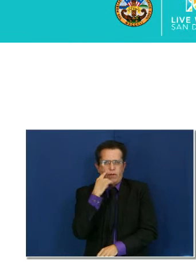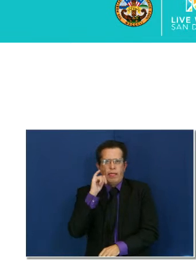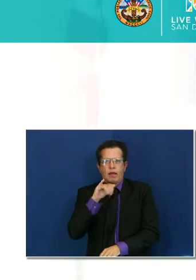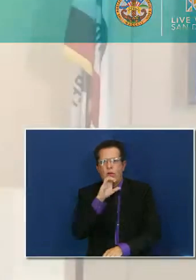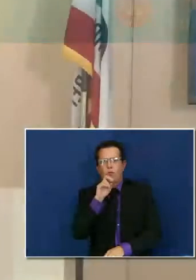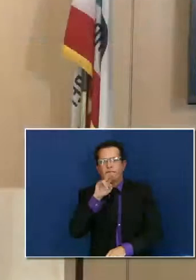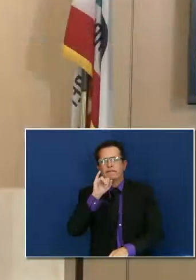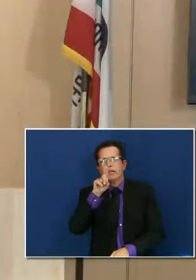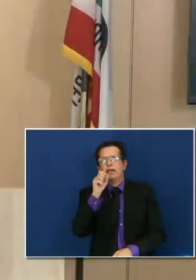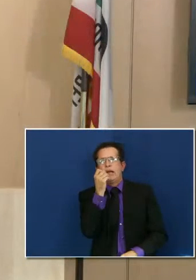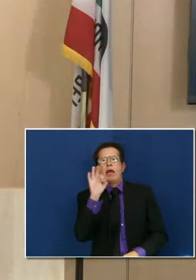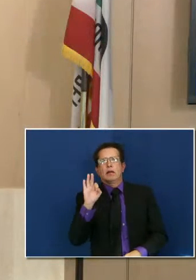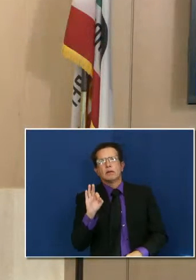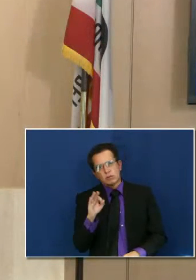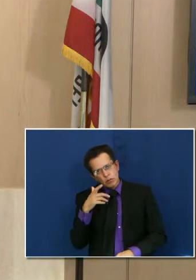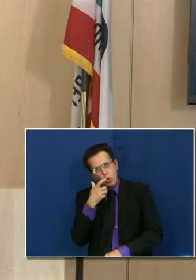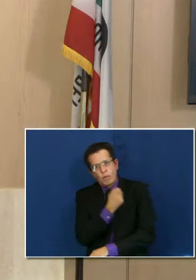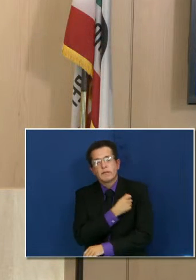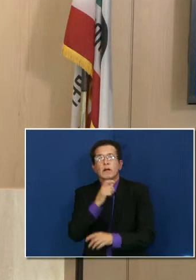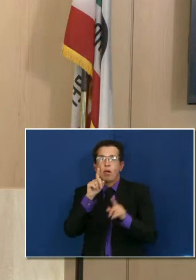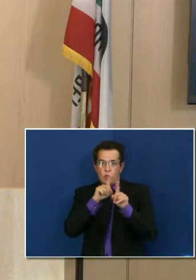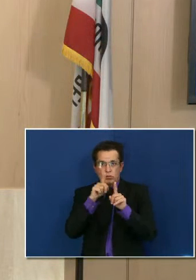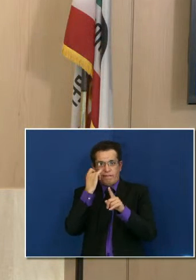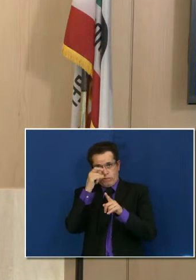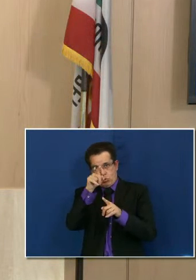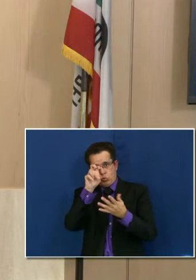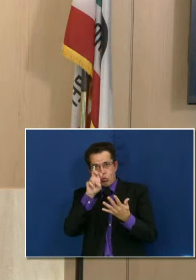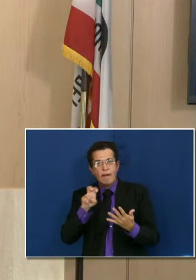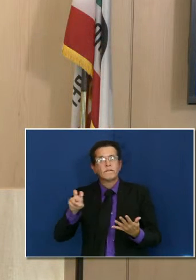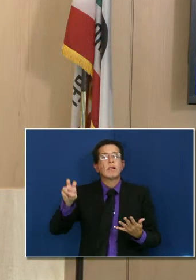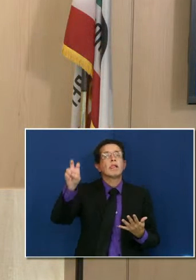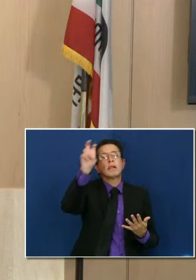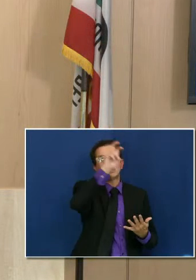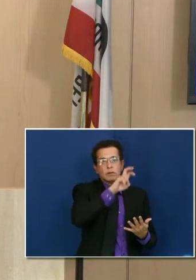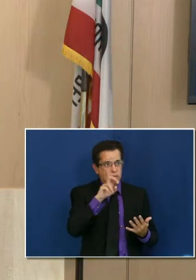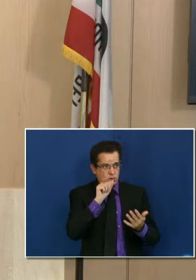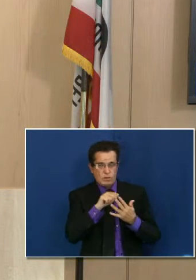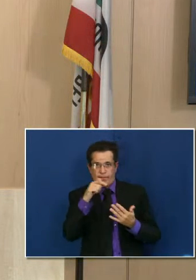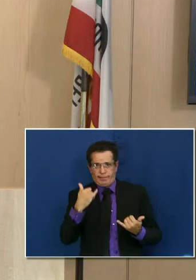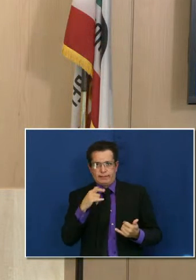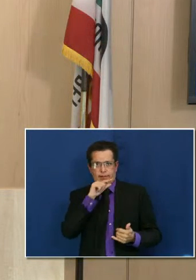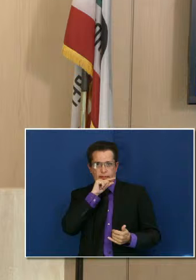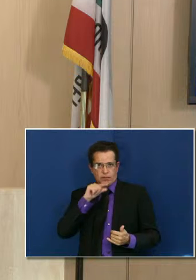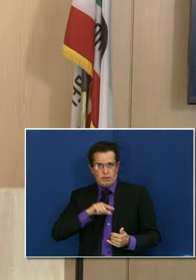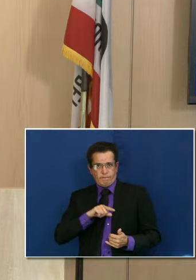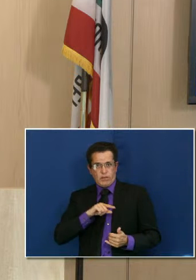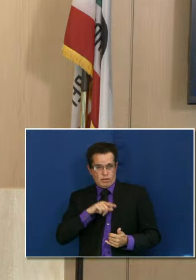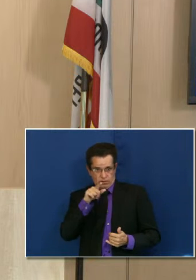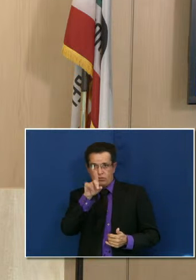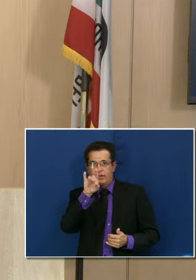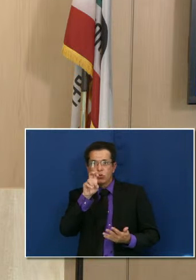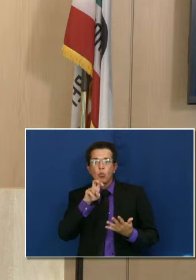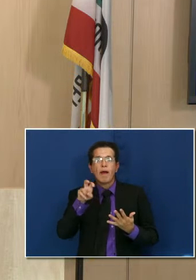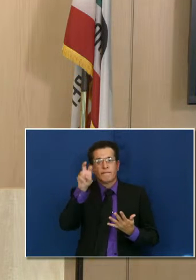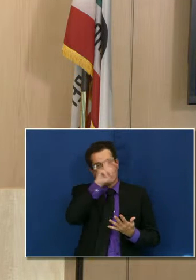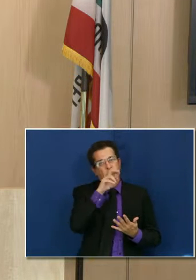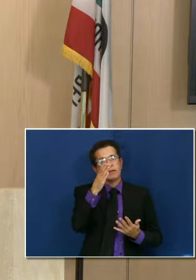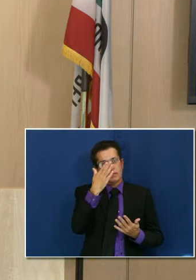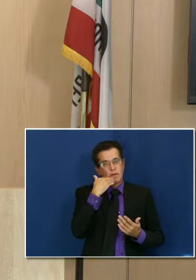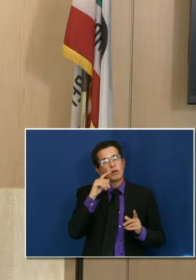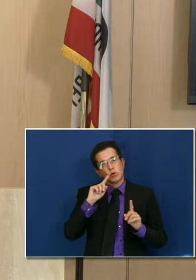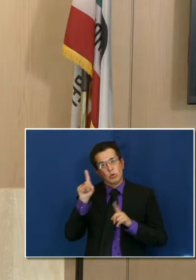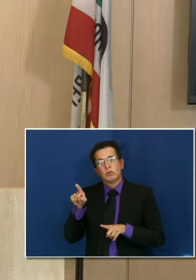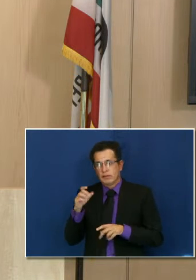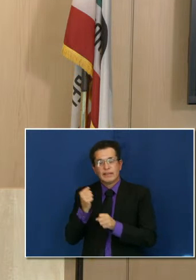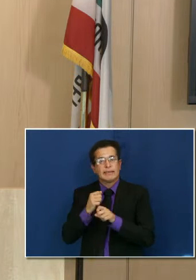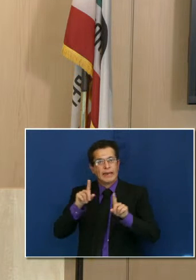COVID-19. Lastly, if you traveled or gathered with others this Thanksgiving, we encourage that you please